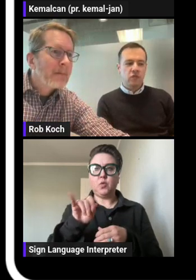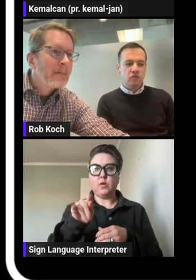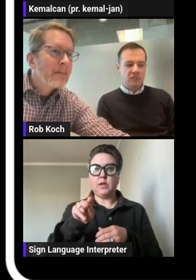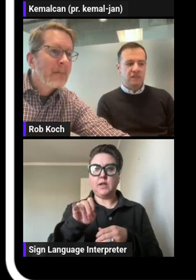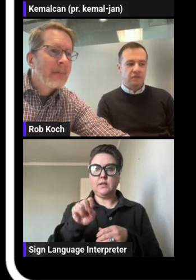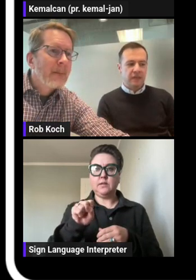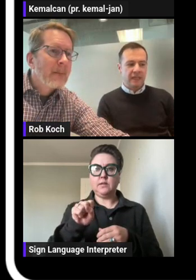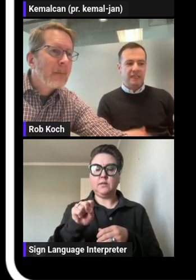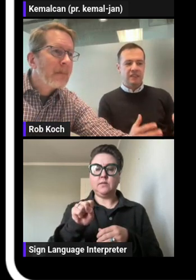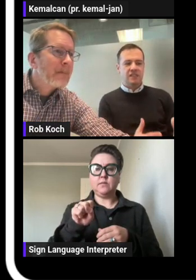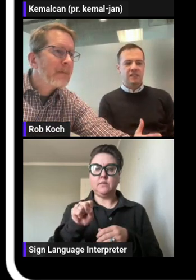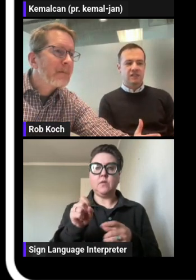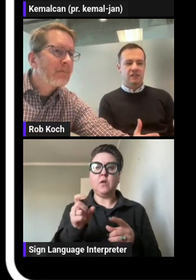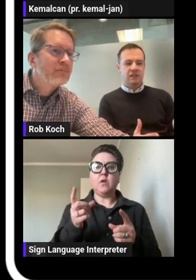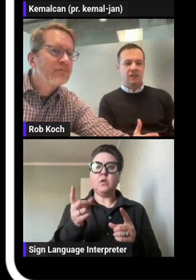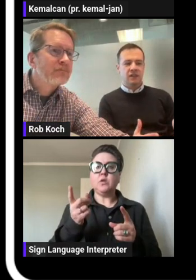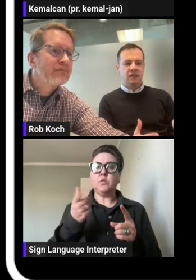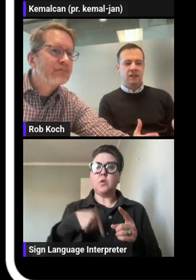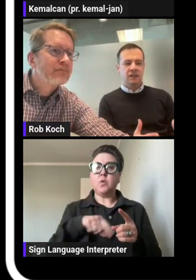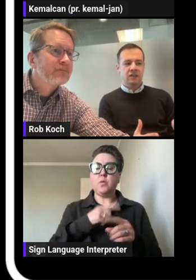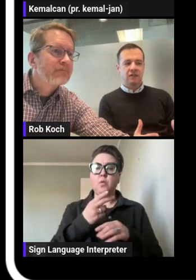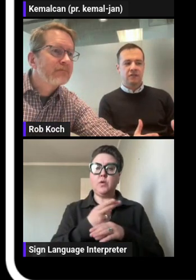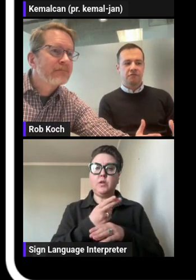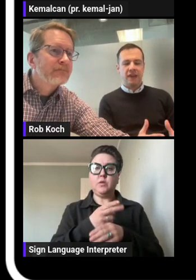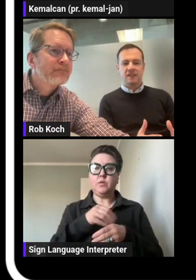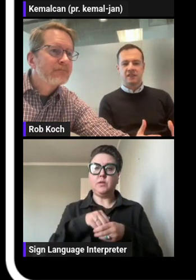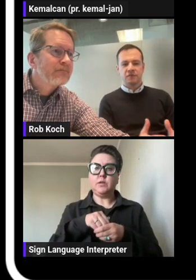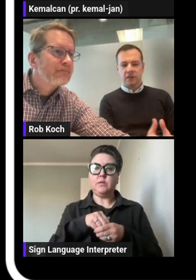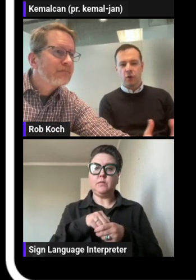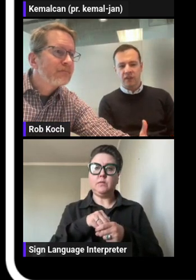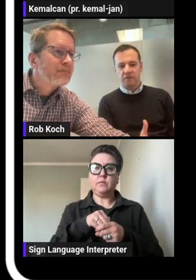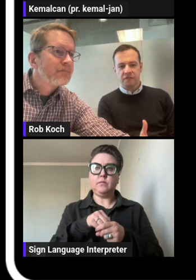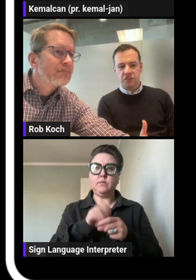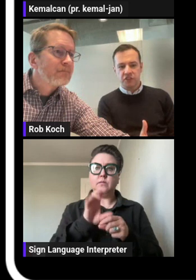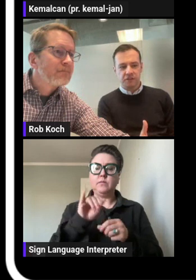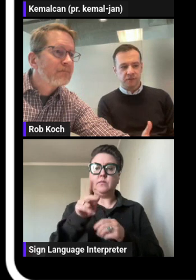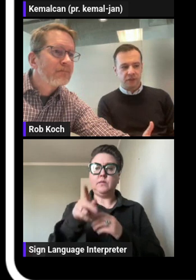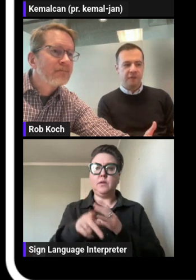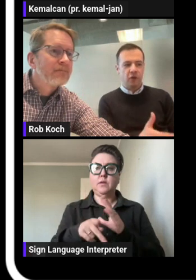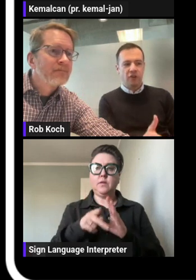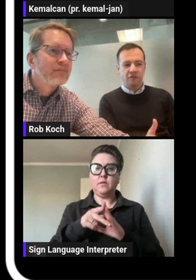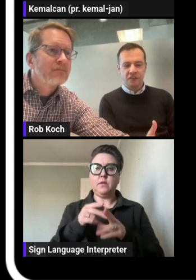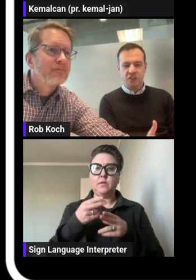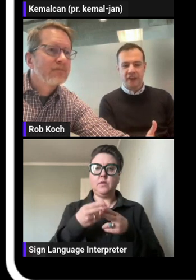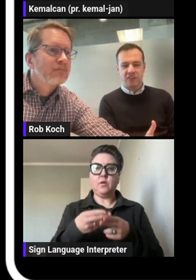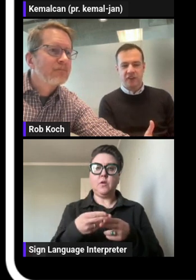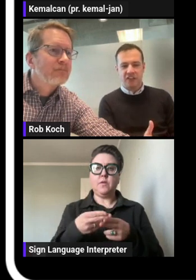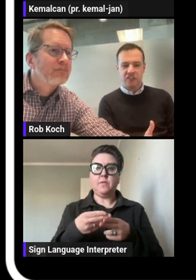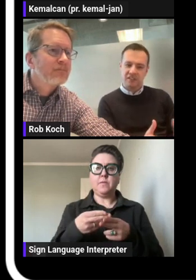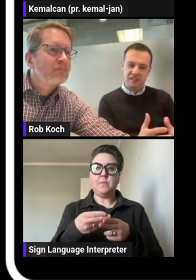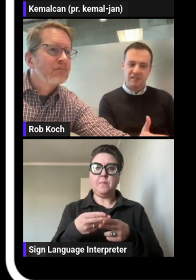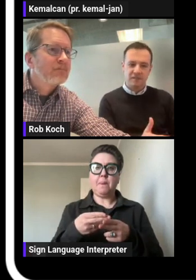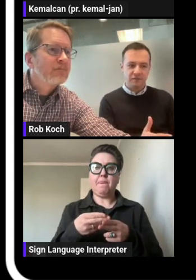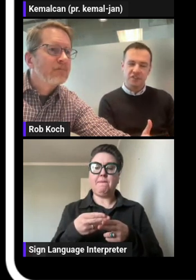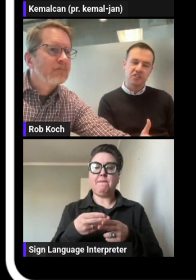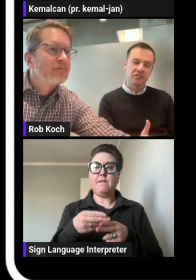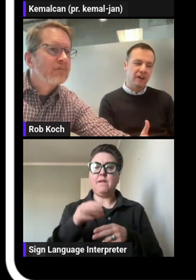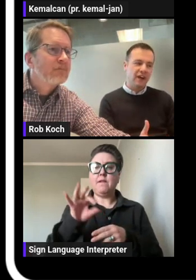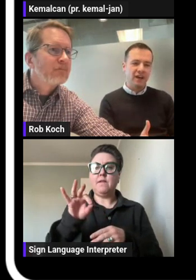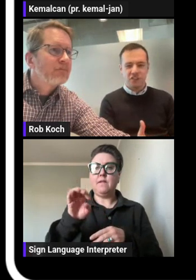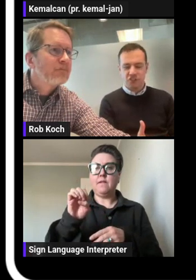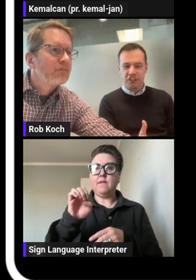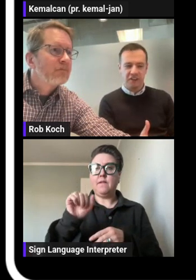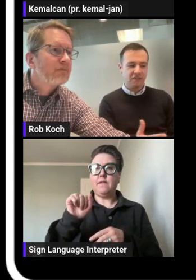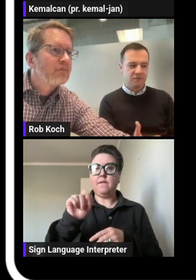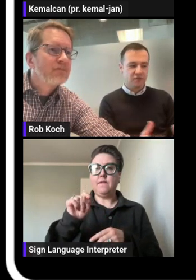So we use like in this phase, we call it feature. We call it feature extractions,